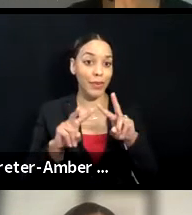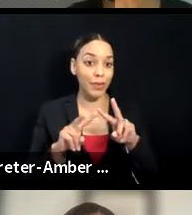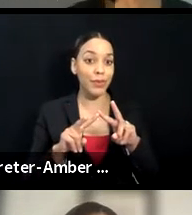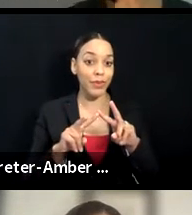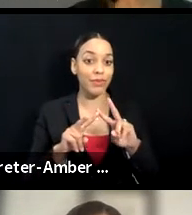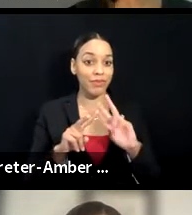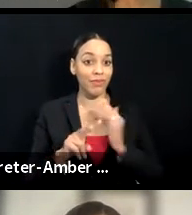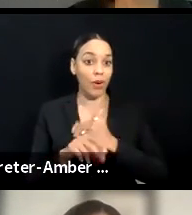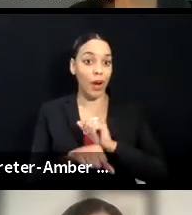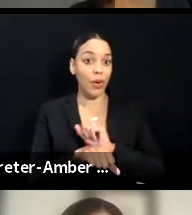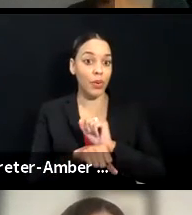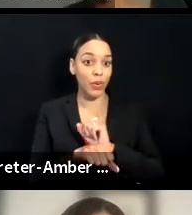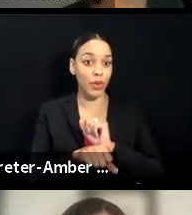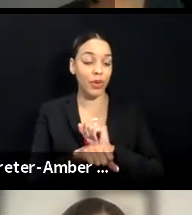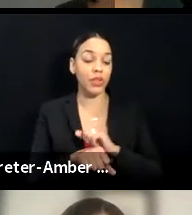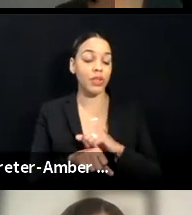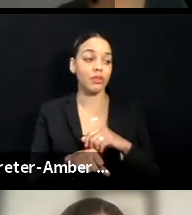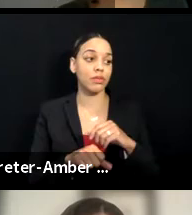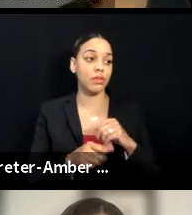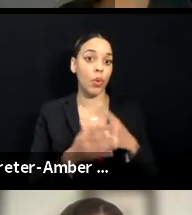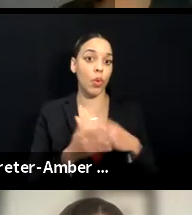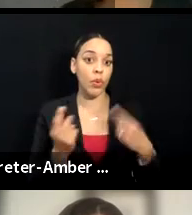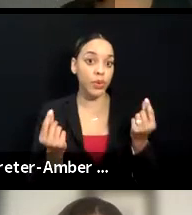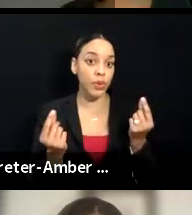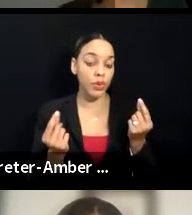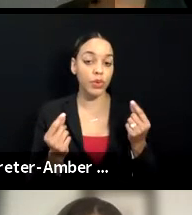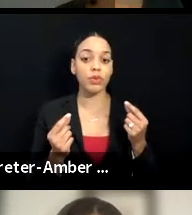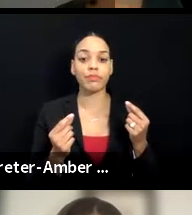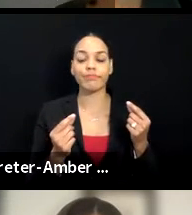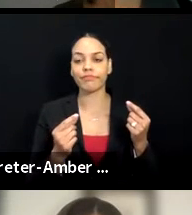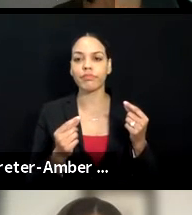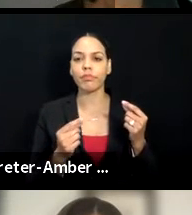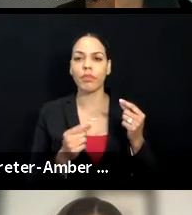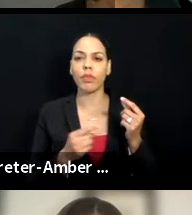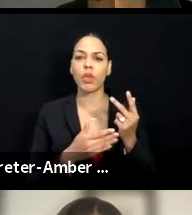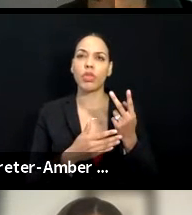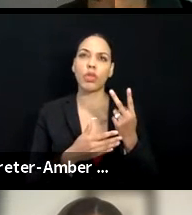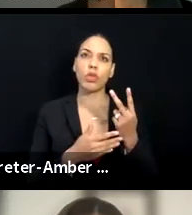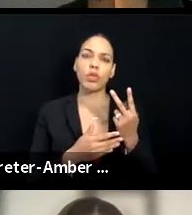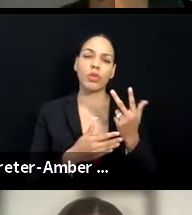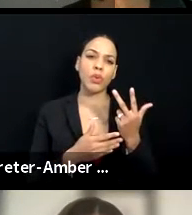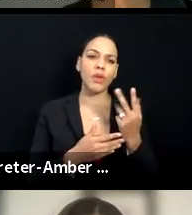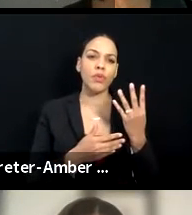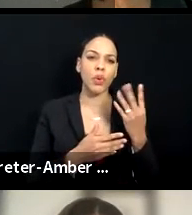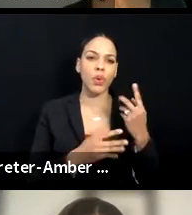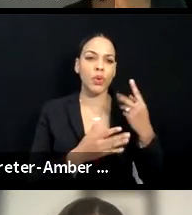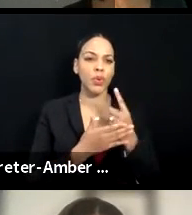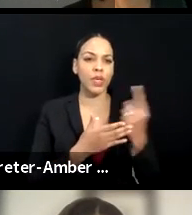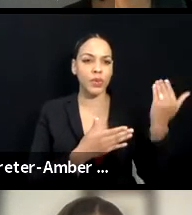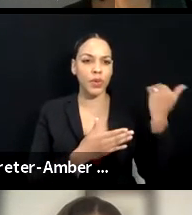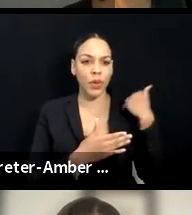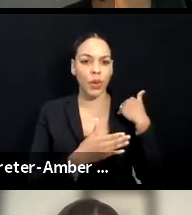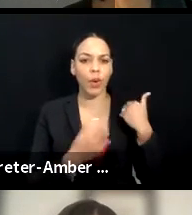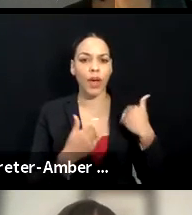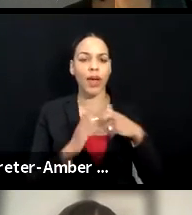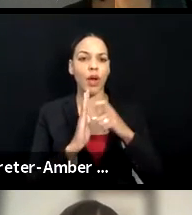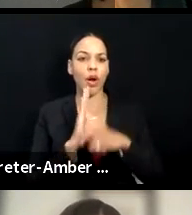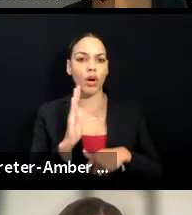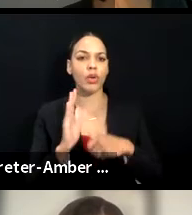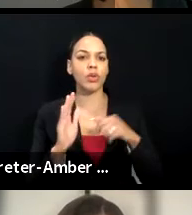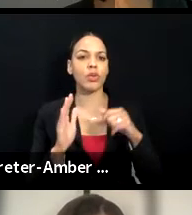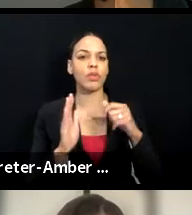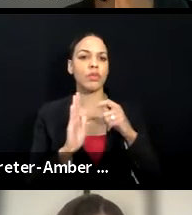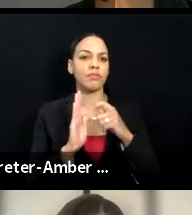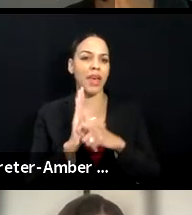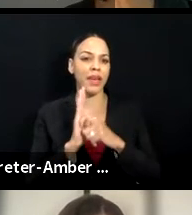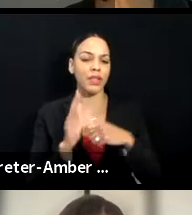do, about 3 or 4 weeks ago, there was an article published in Psychology Today that was